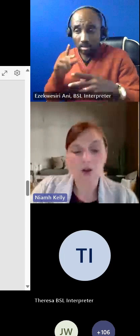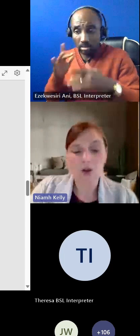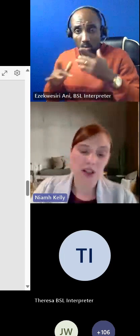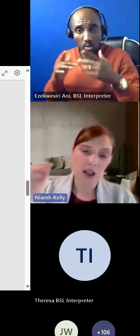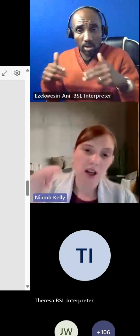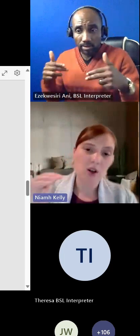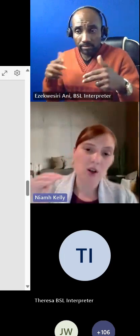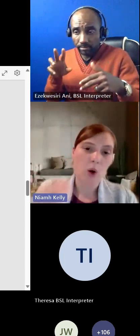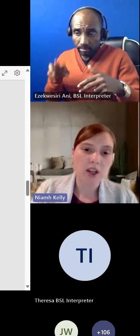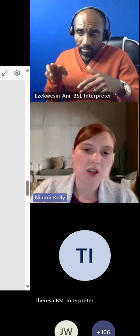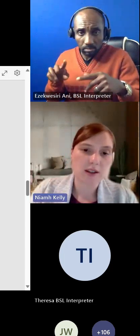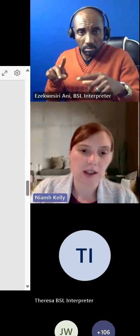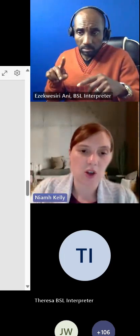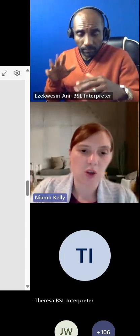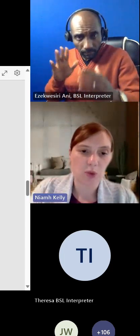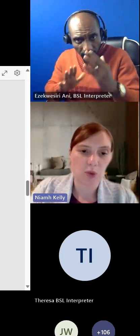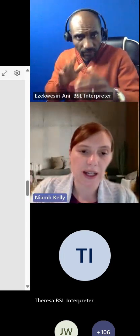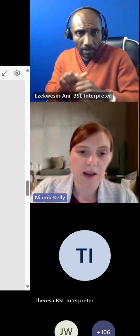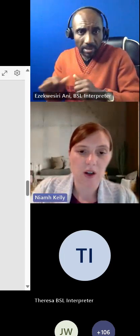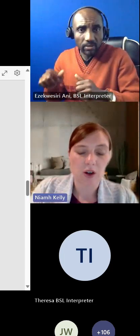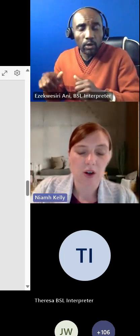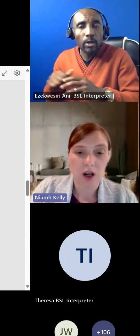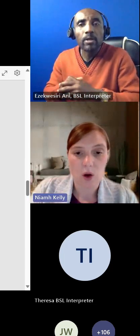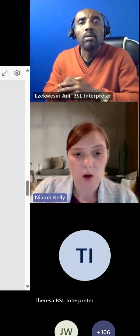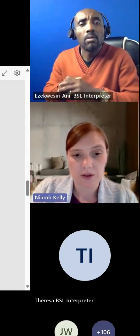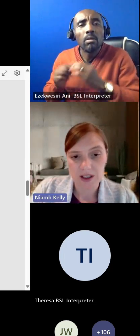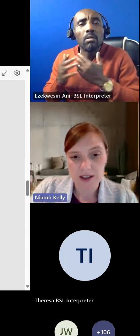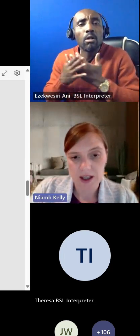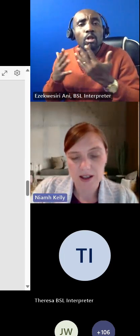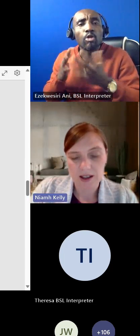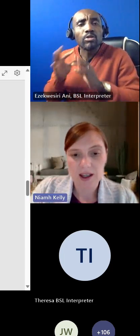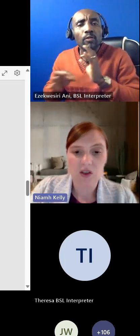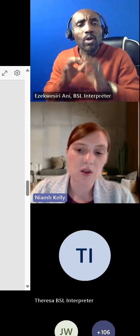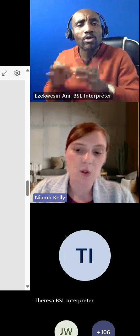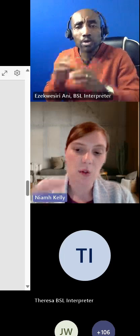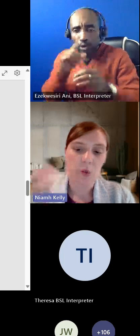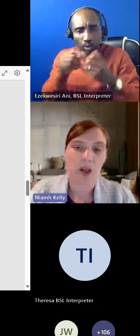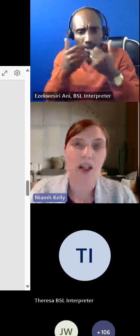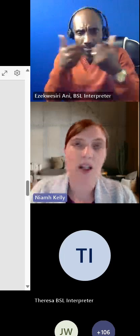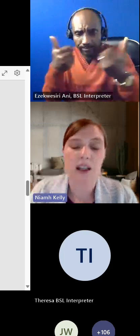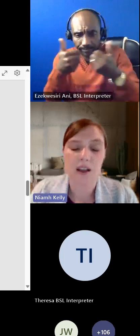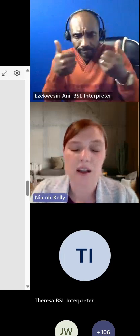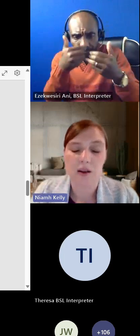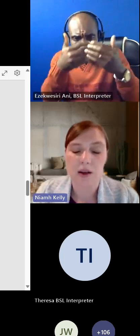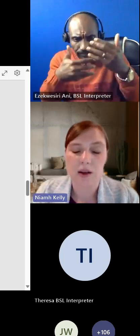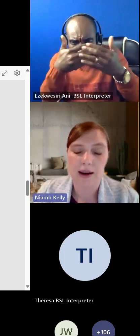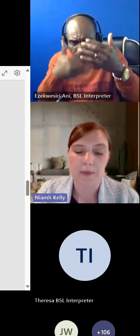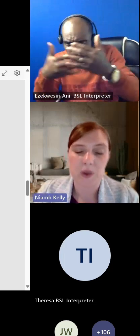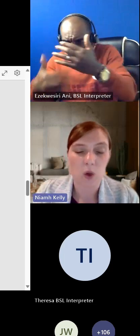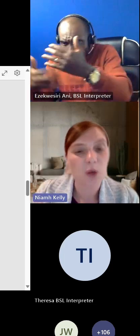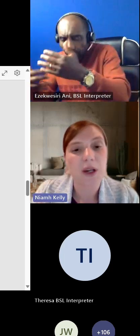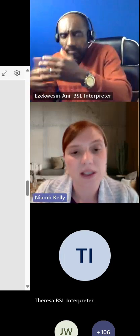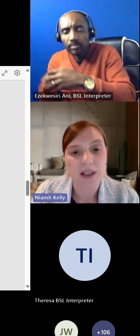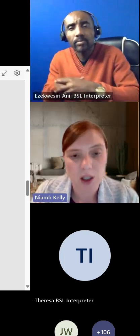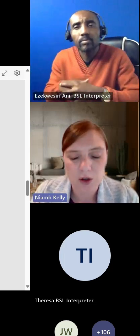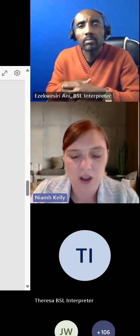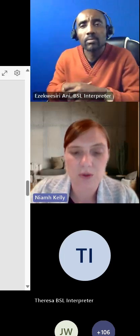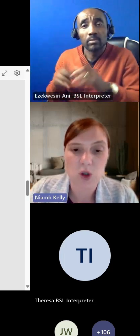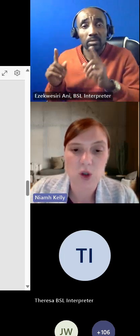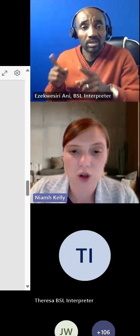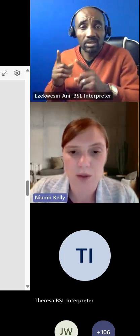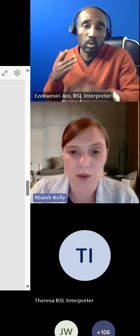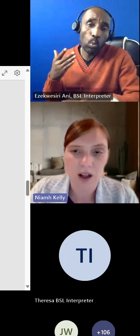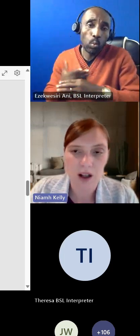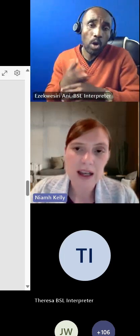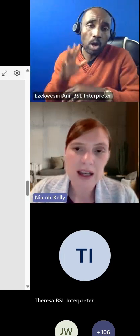Yeah, and so there's a lot of questions that you can break down across all of these things. And this is what we're bringing in the workplace